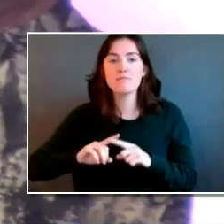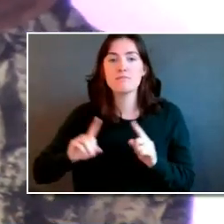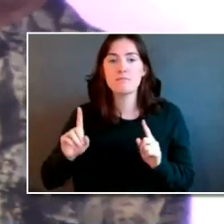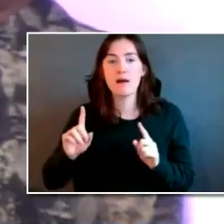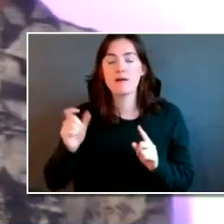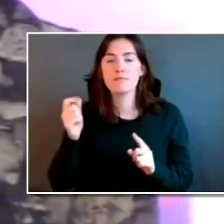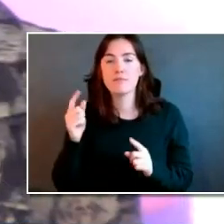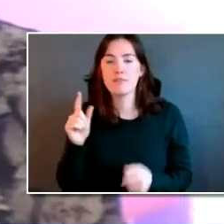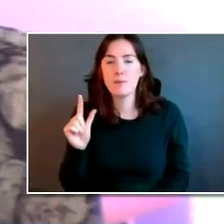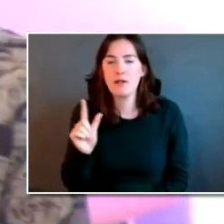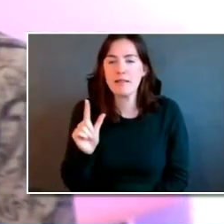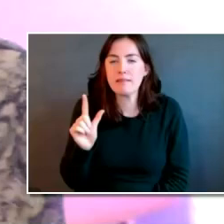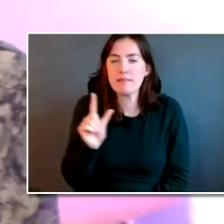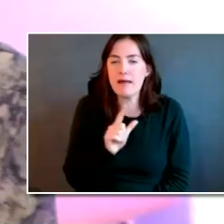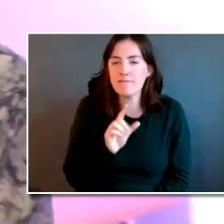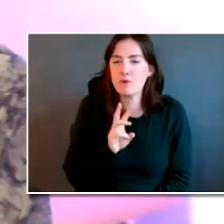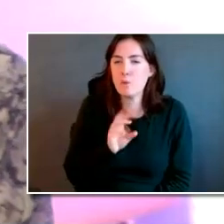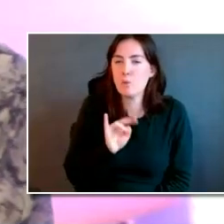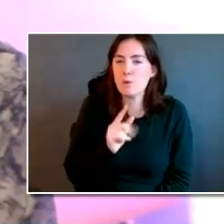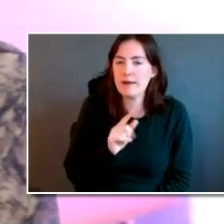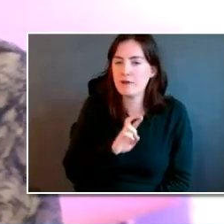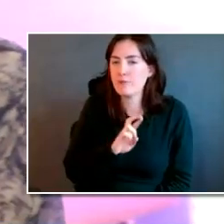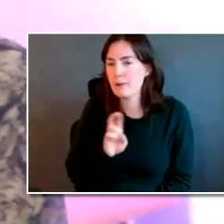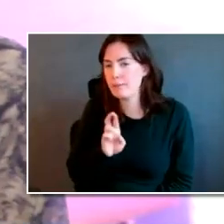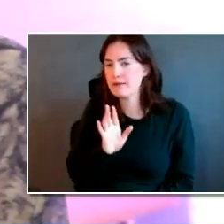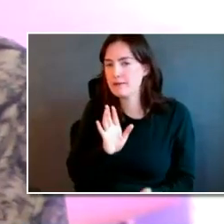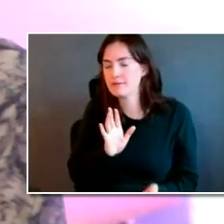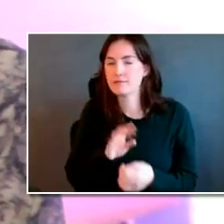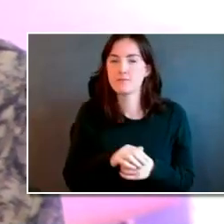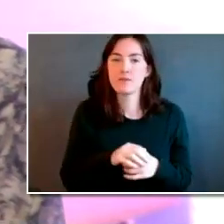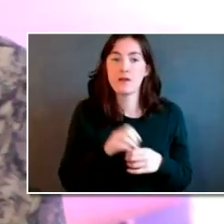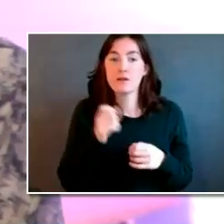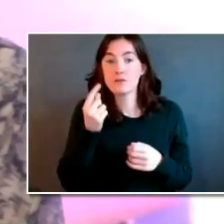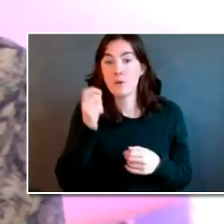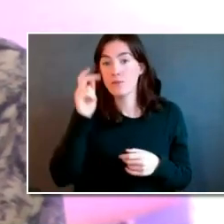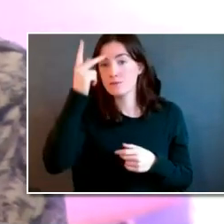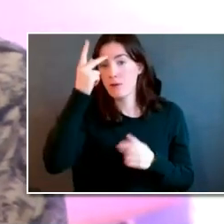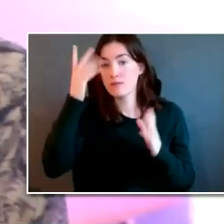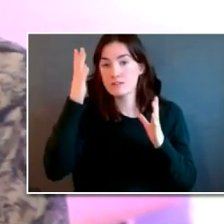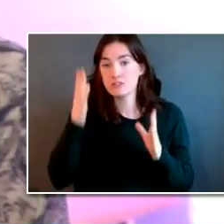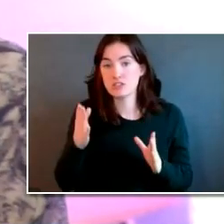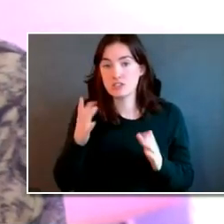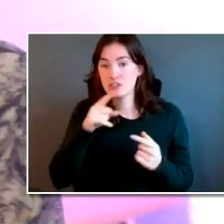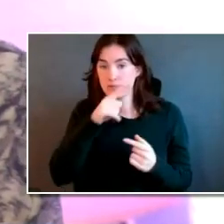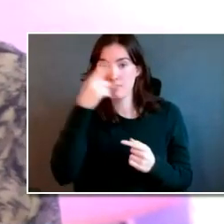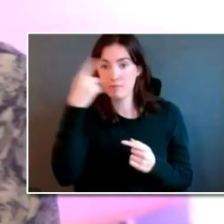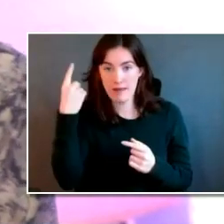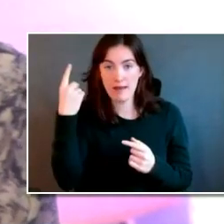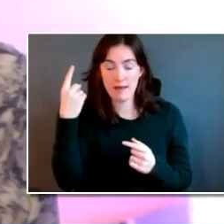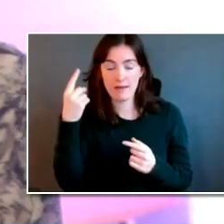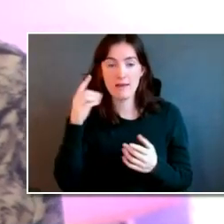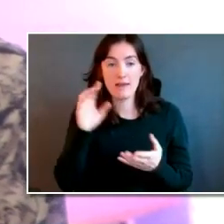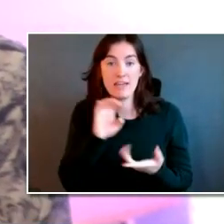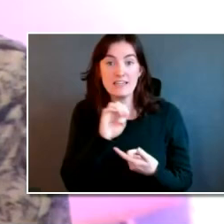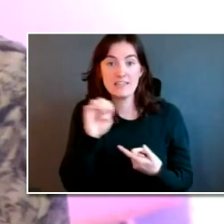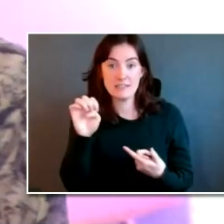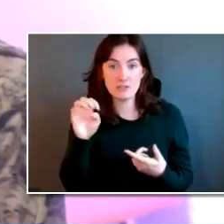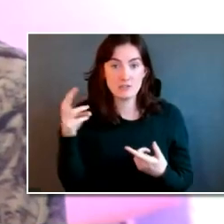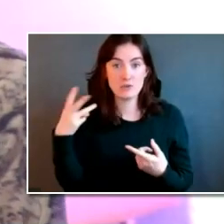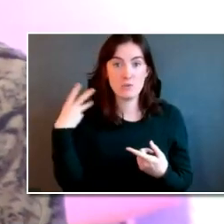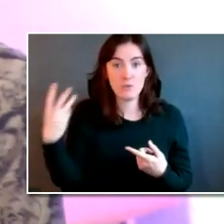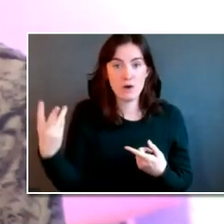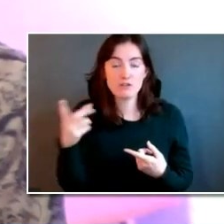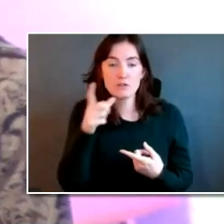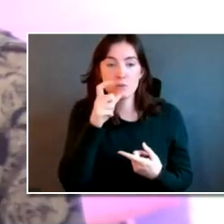left-wing Republicans. And there was a politician, black politician in Eastern Washington who